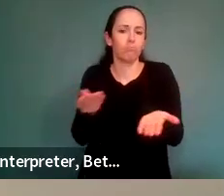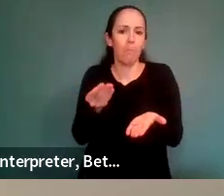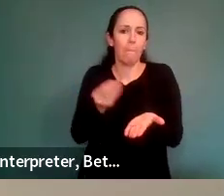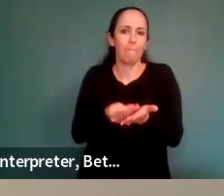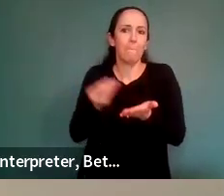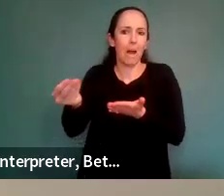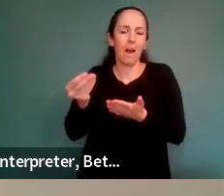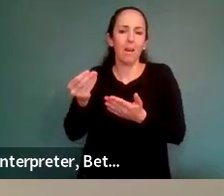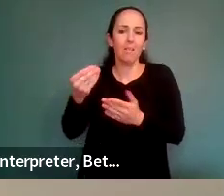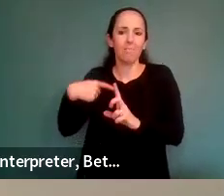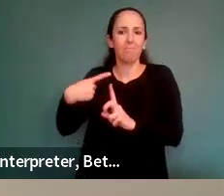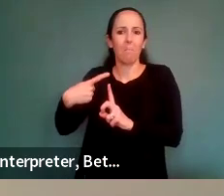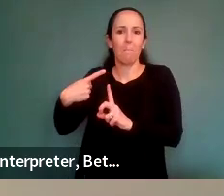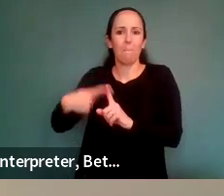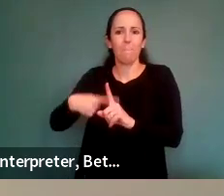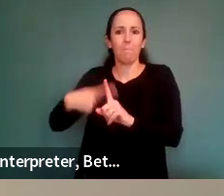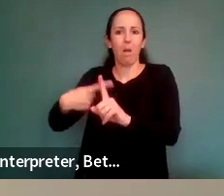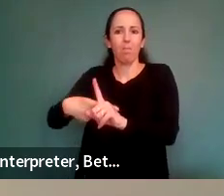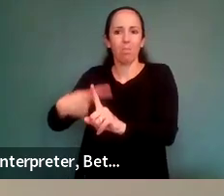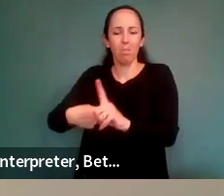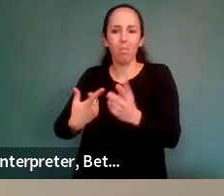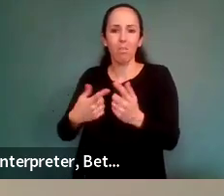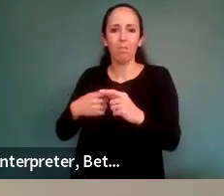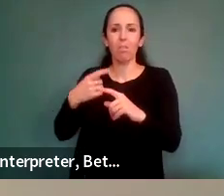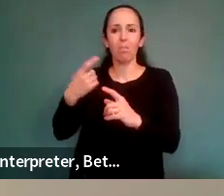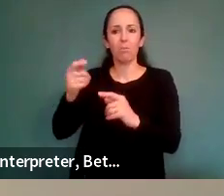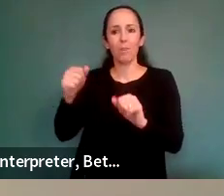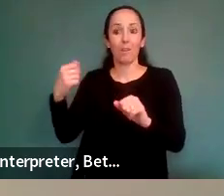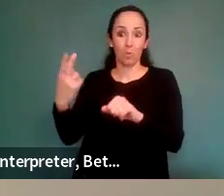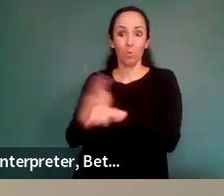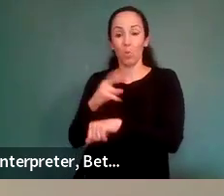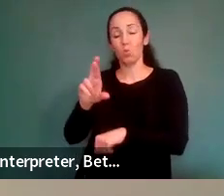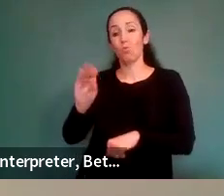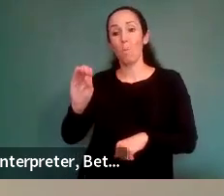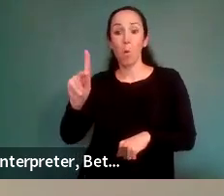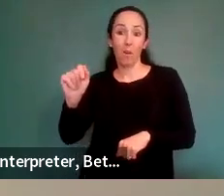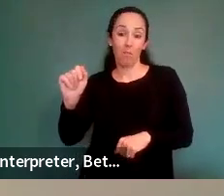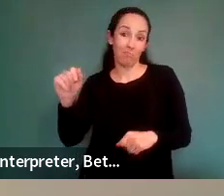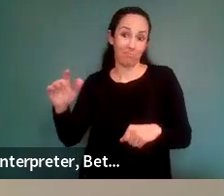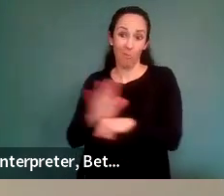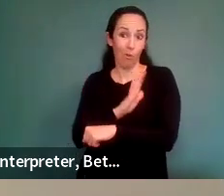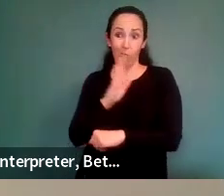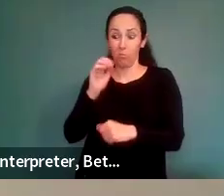amount on that, and you'll have a full version of Roboca. Thank you, Brian.